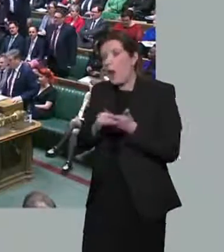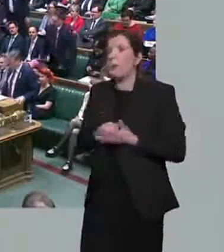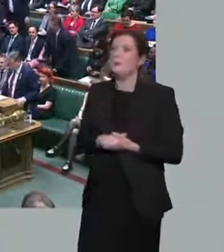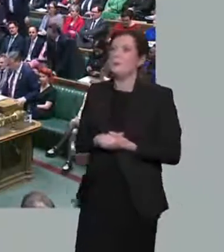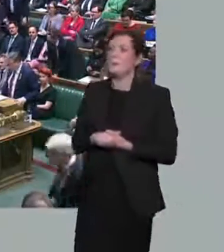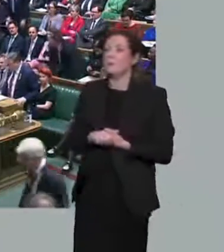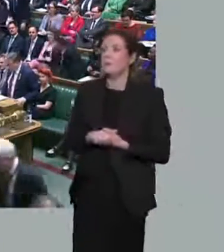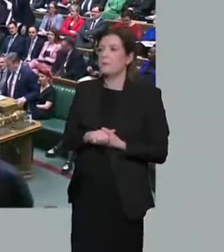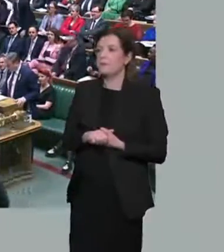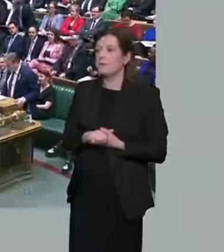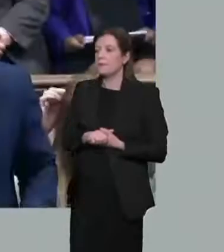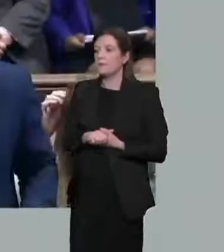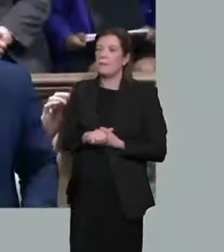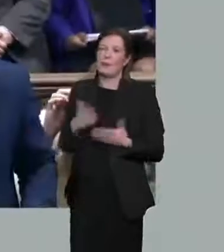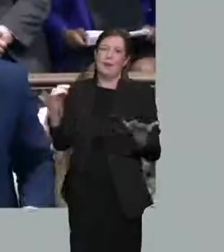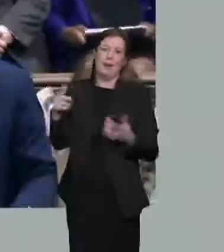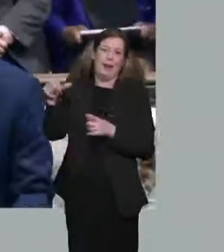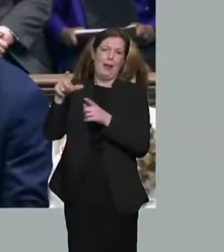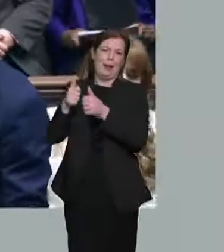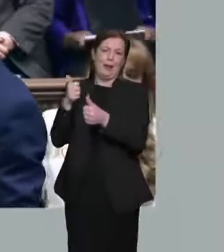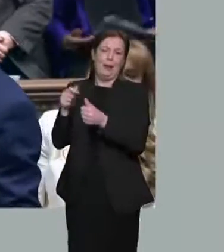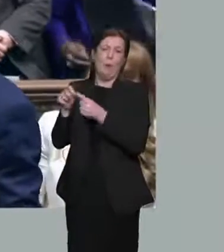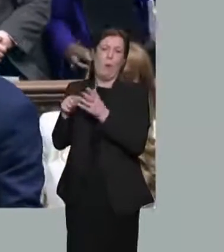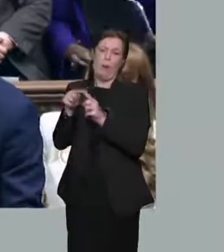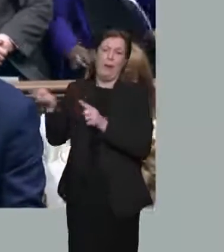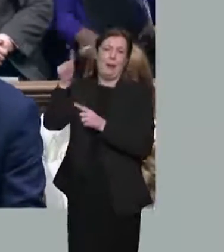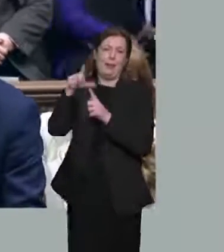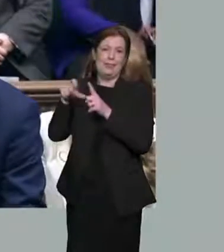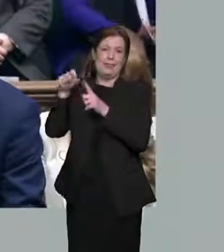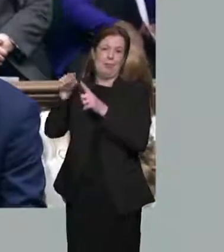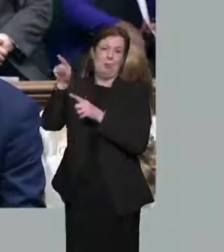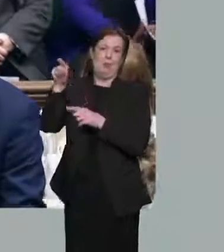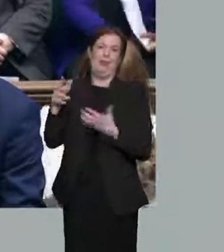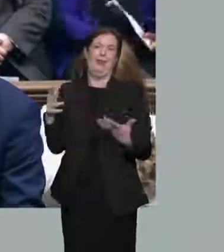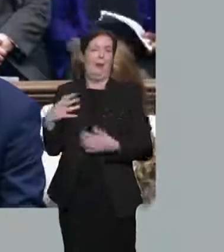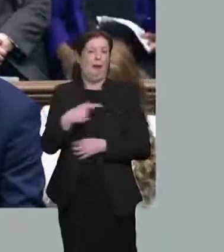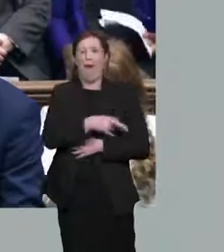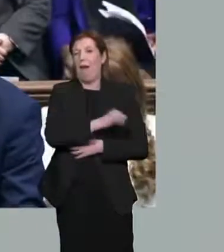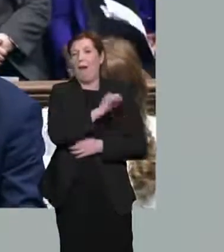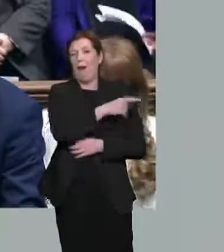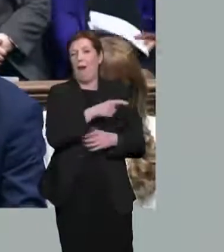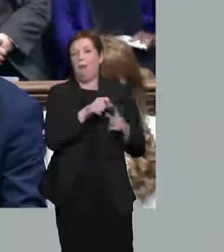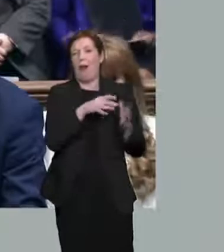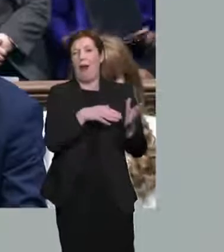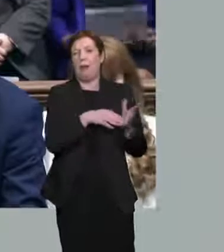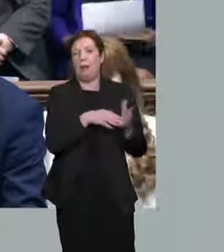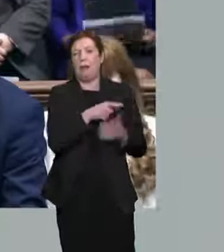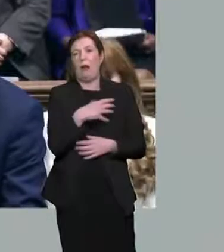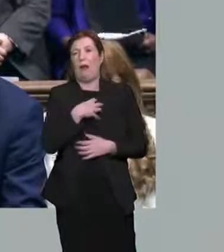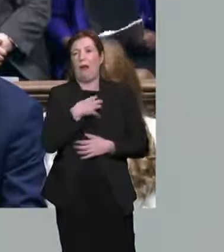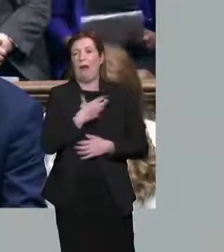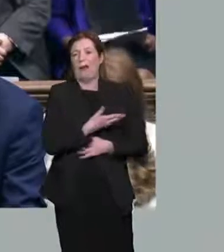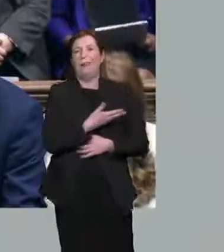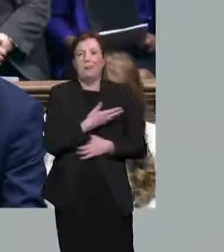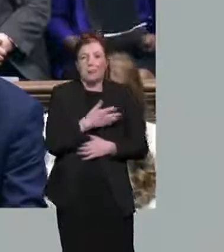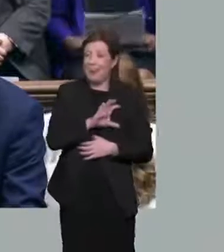Well, DP World must be quaking in their boots. The Prime Minister says how disappointed he is in them, whilst